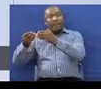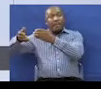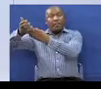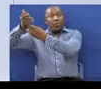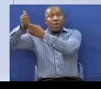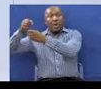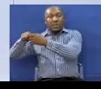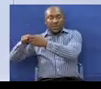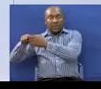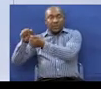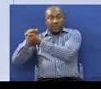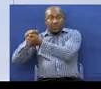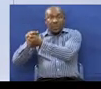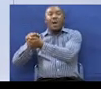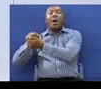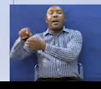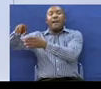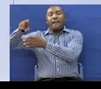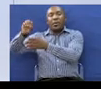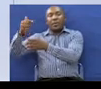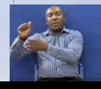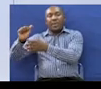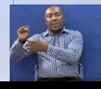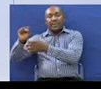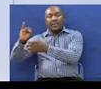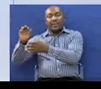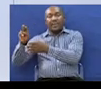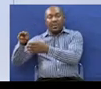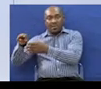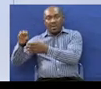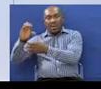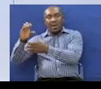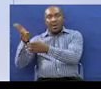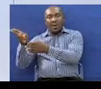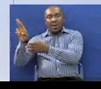arrow indicates the product. It is potassium chloride,